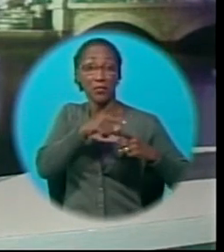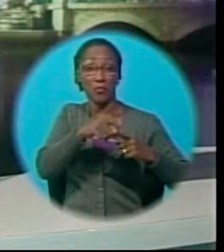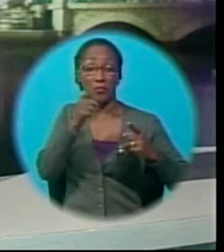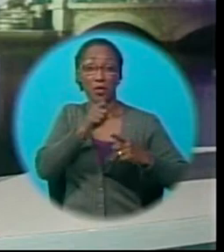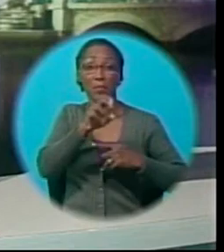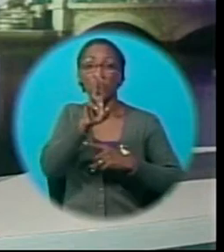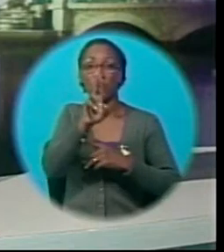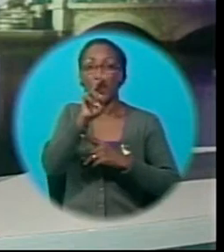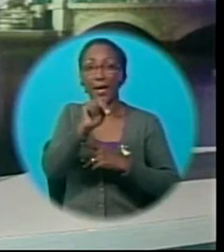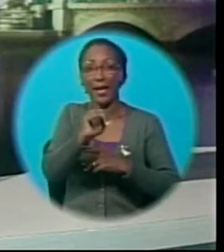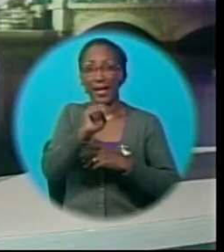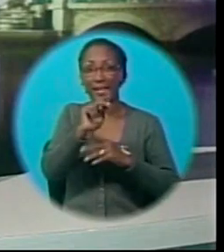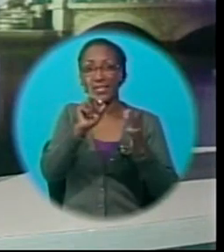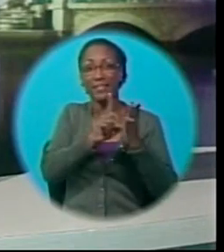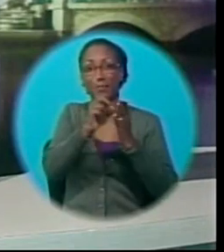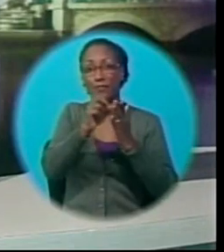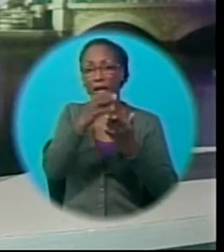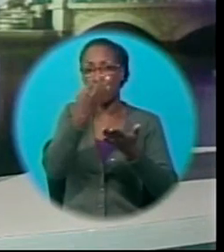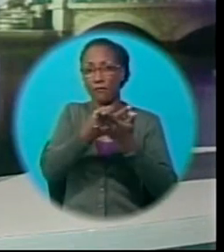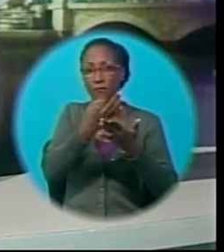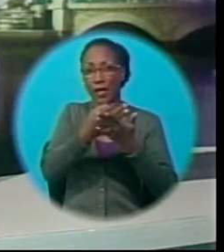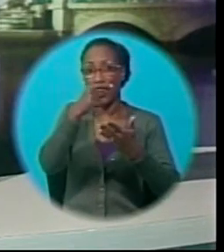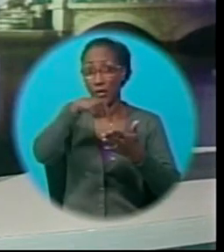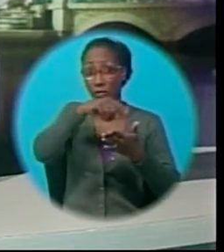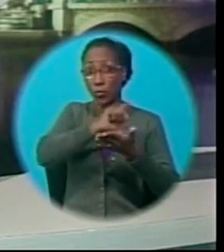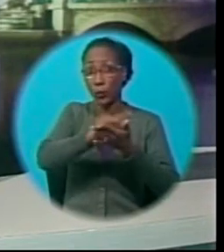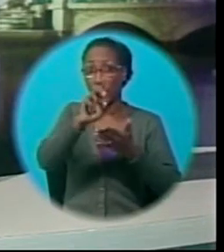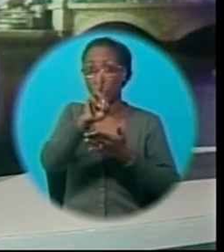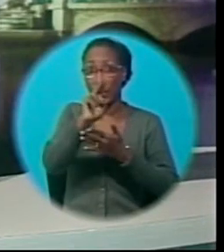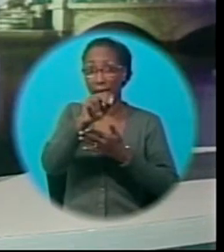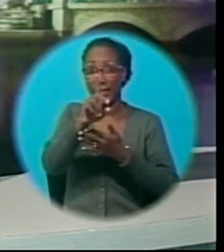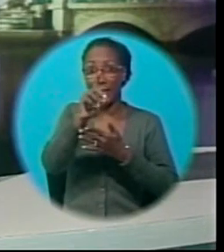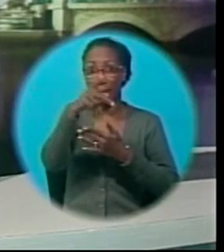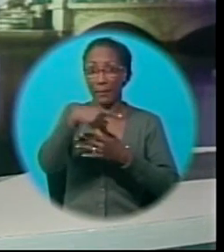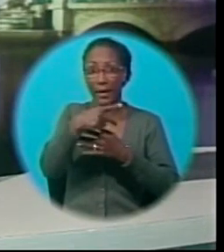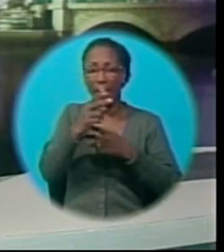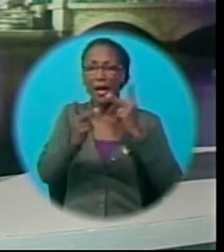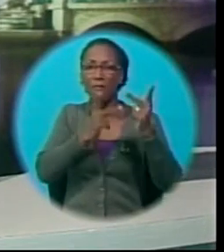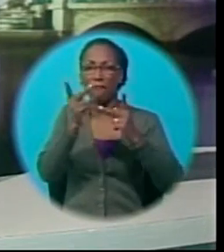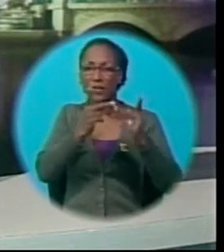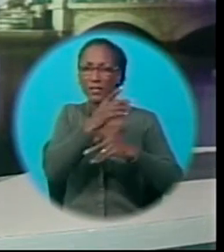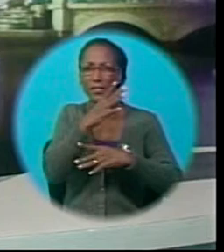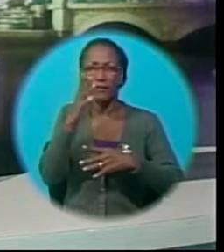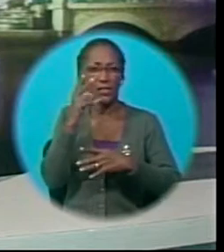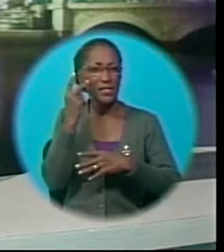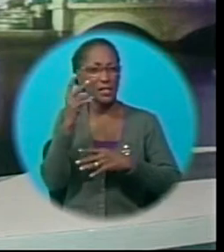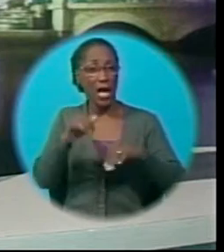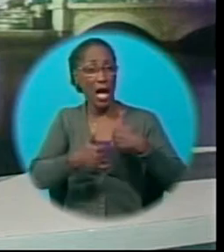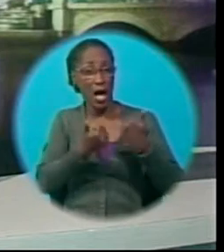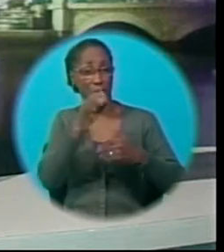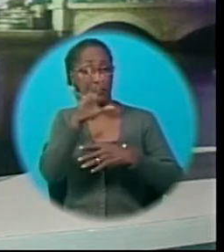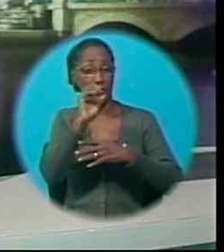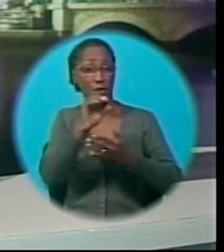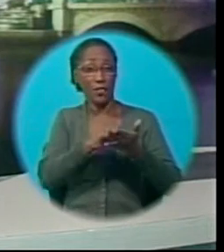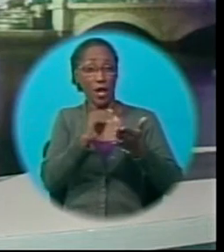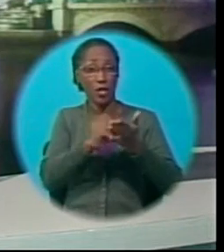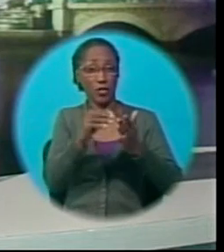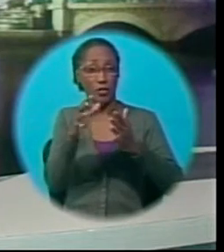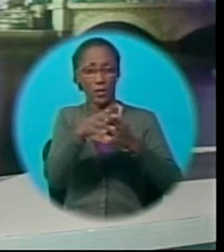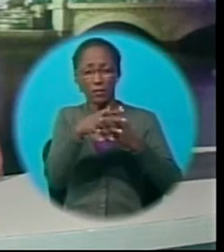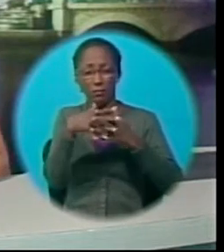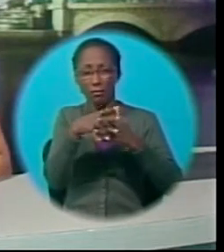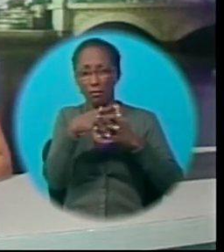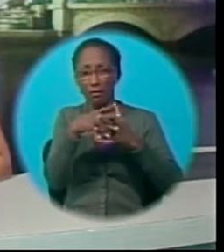Development Fund. This week, UNDP officials visited a local farm to see how that $50,000 grant has paid